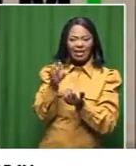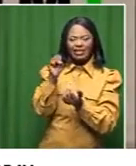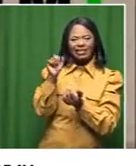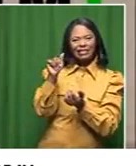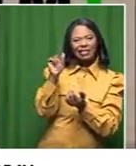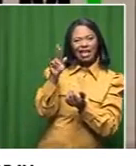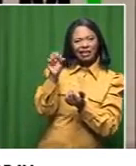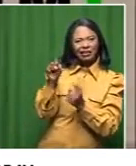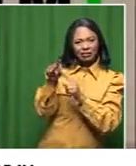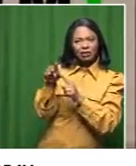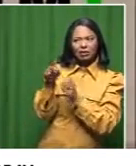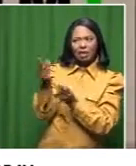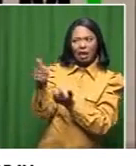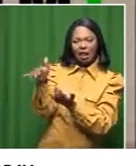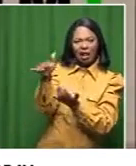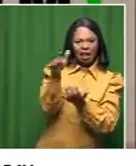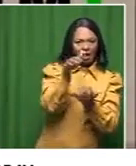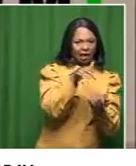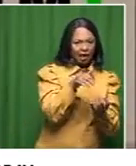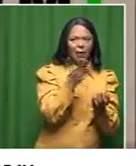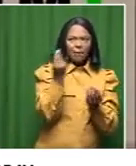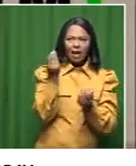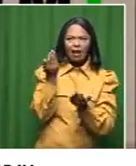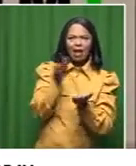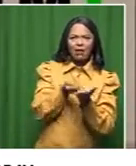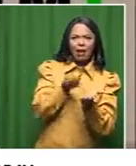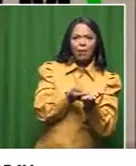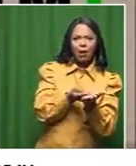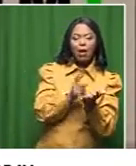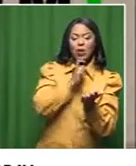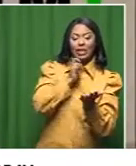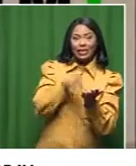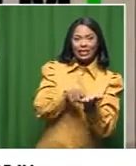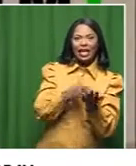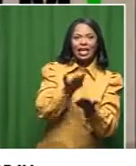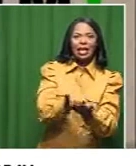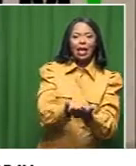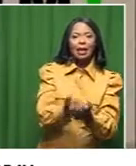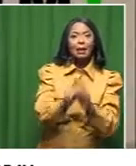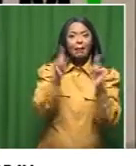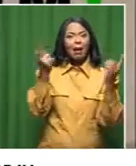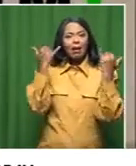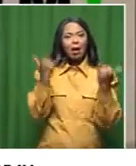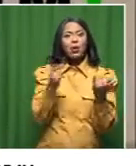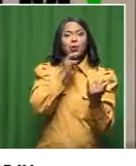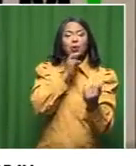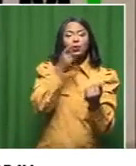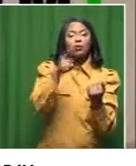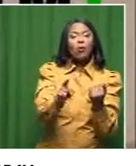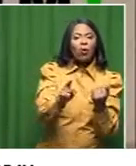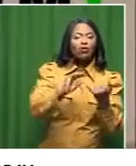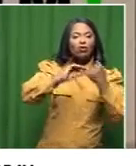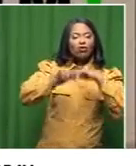that money is actually available and could be used. And the only question is whether that is going to be used to